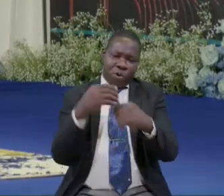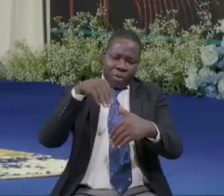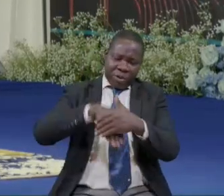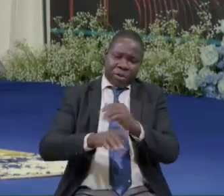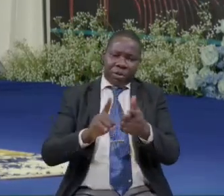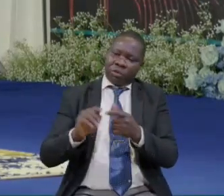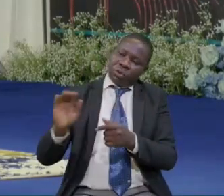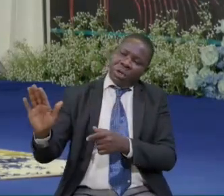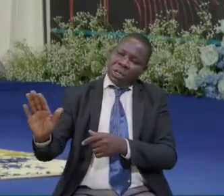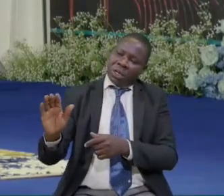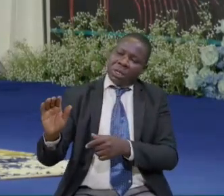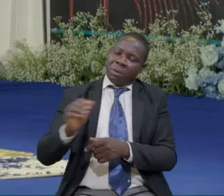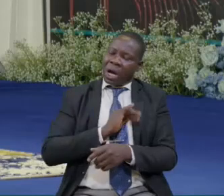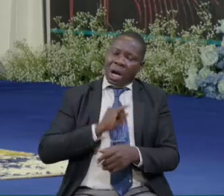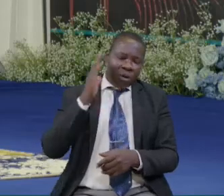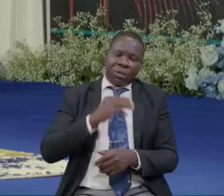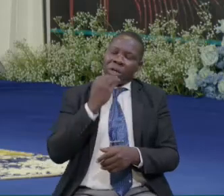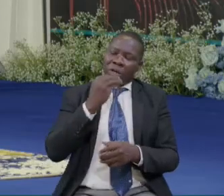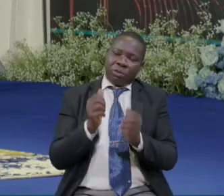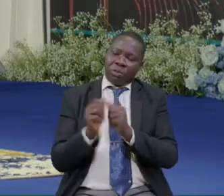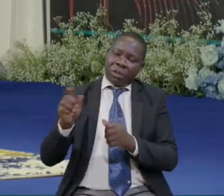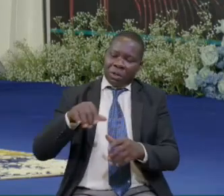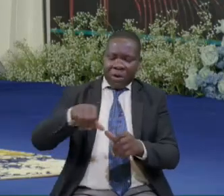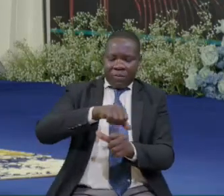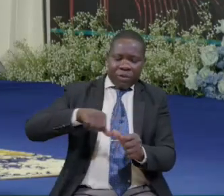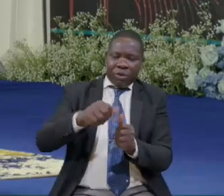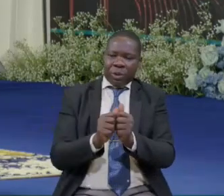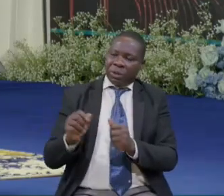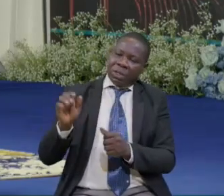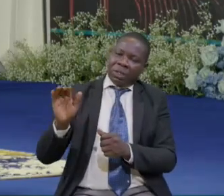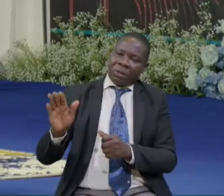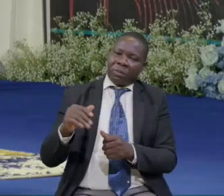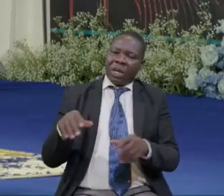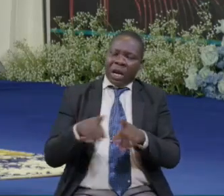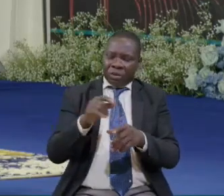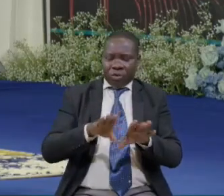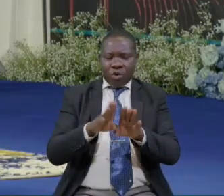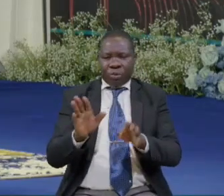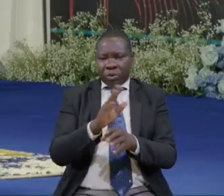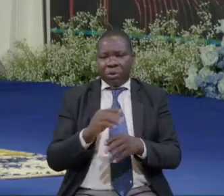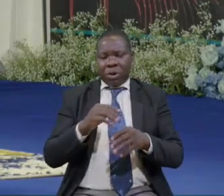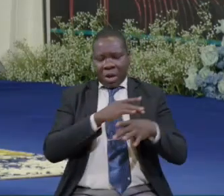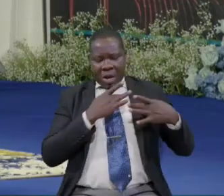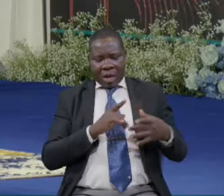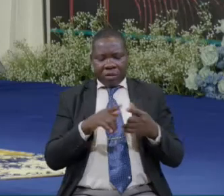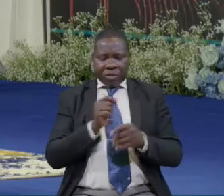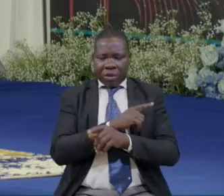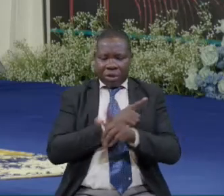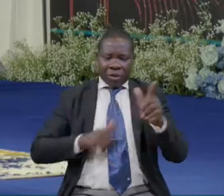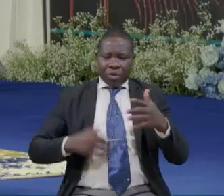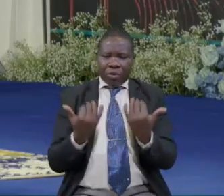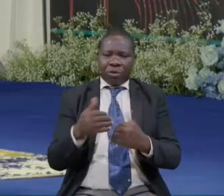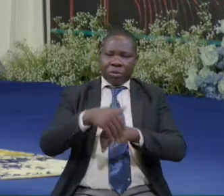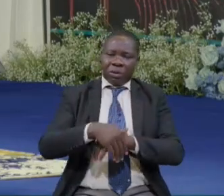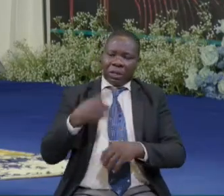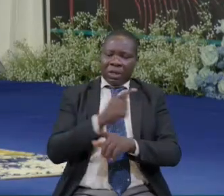with him, I'll fellowship with him. And as you open your heart to the Lord tonight, the Lord, with abundant grace and mercy,